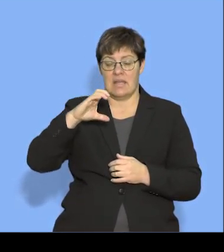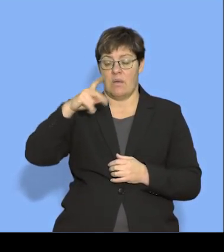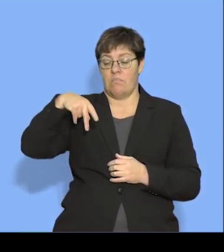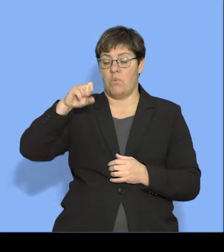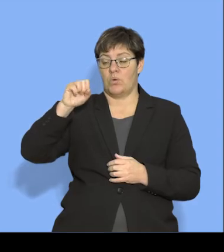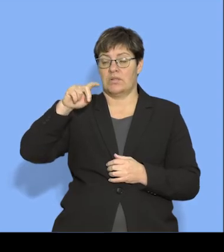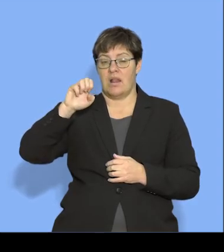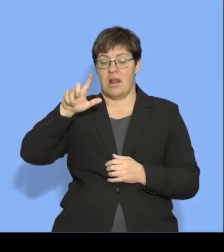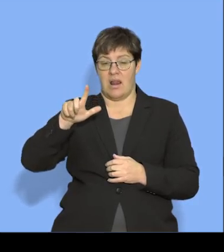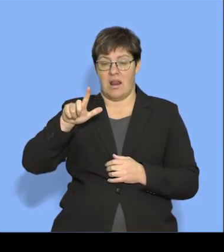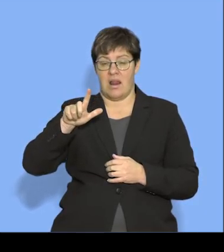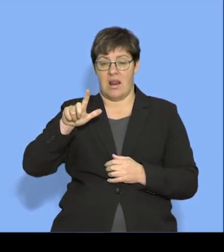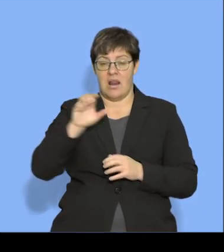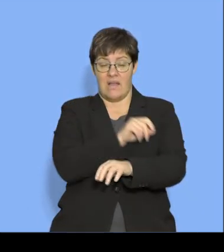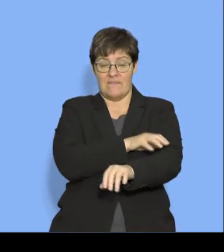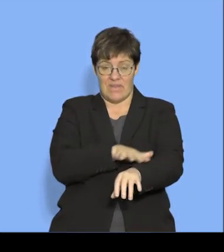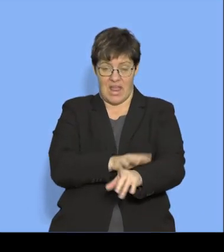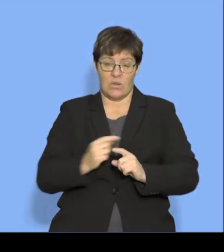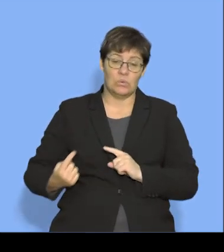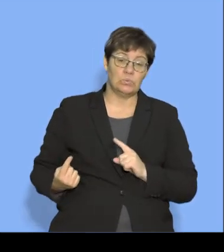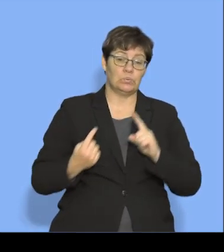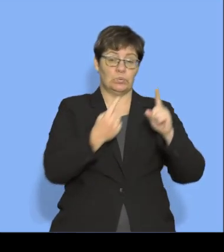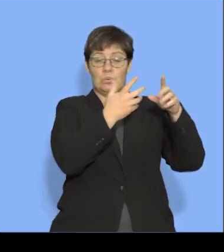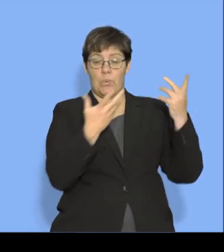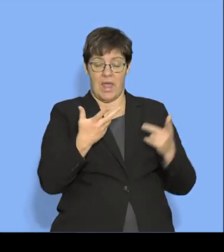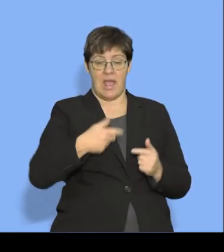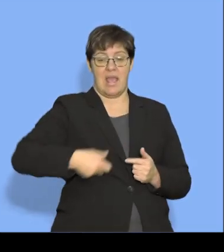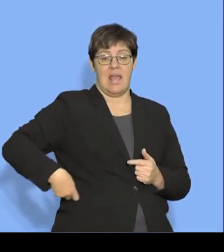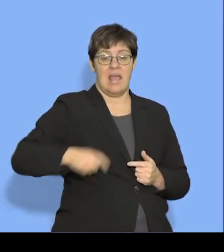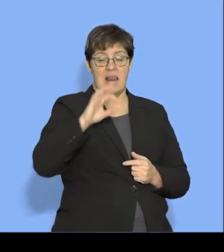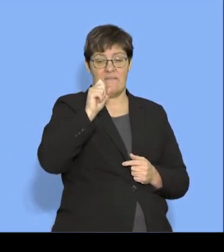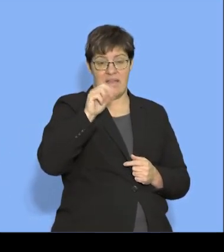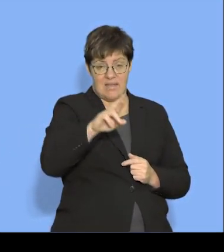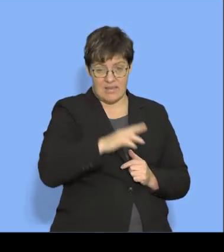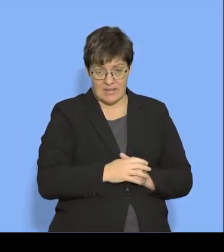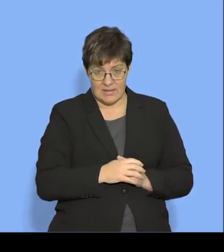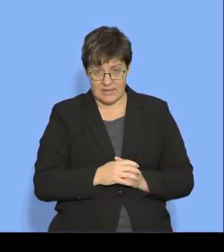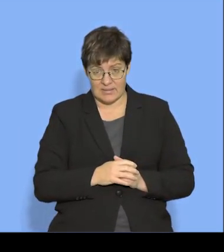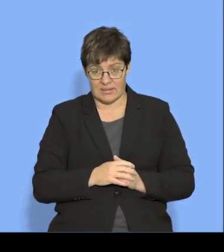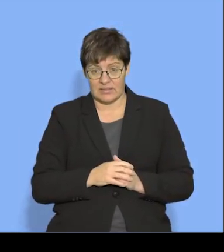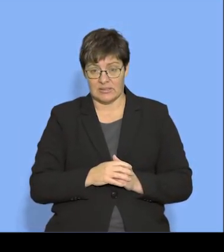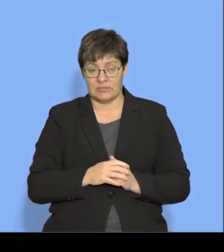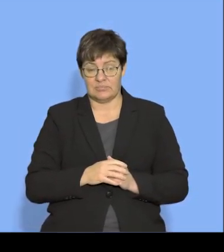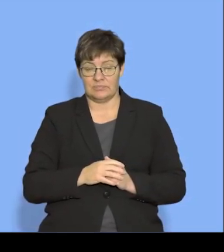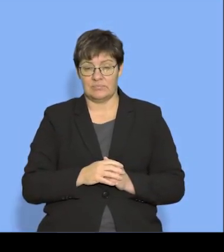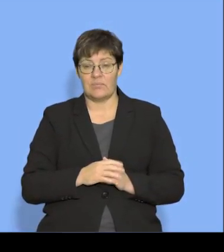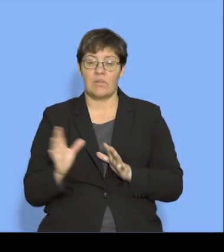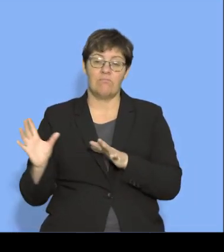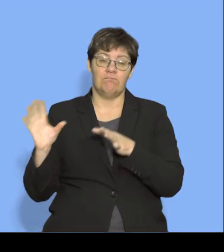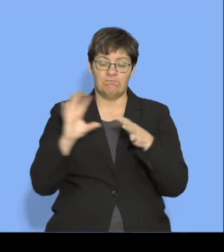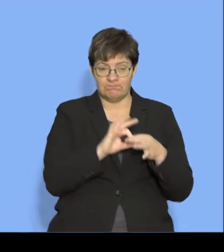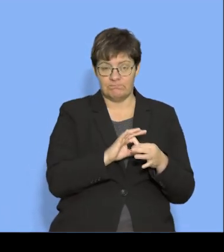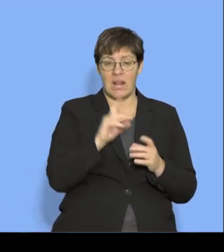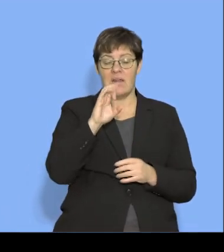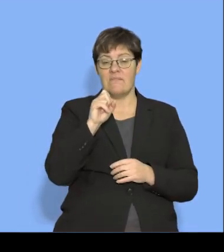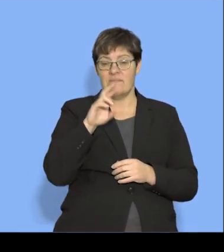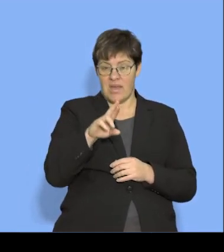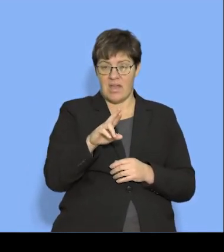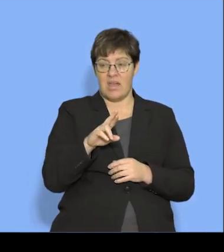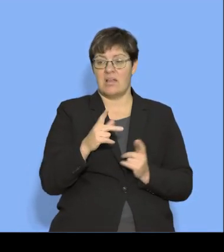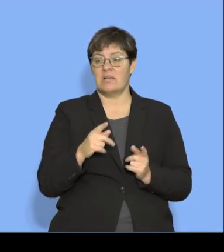then takes it to the liver. They transport the amino acids and glucose to the liver. So vessels that are associated